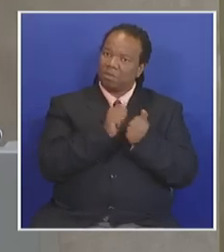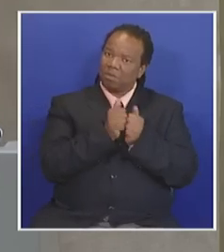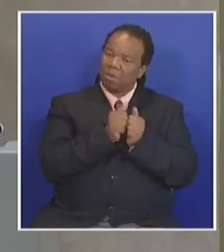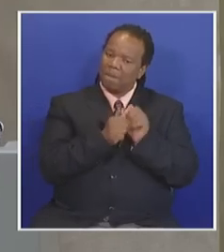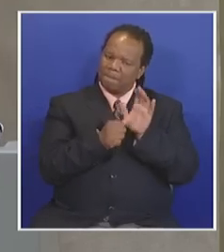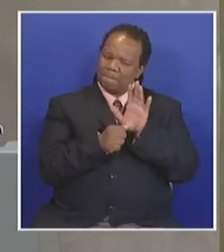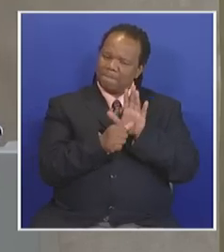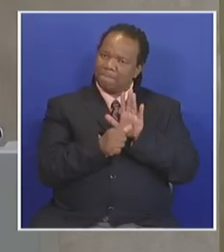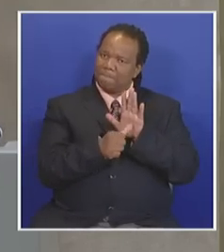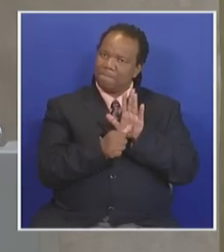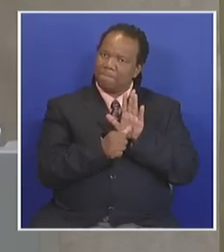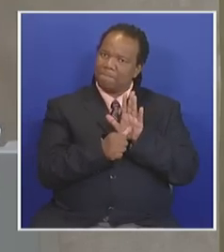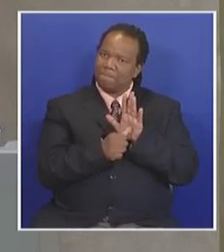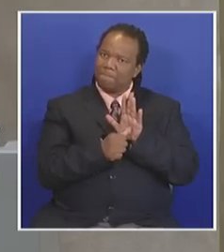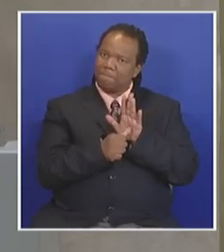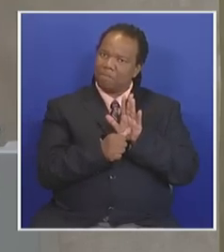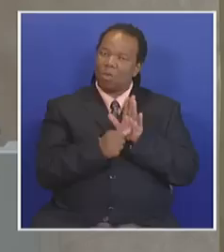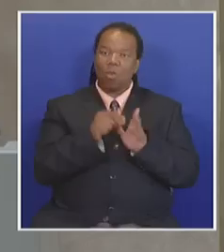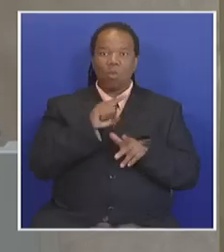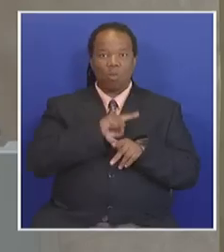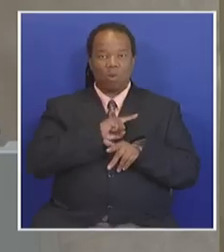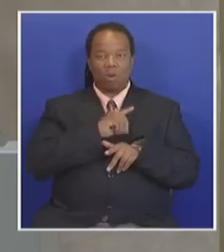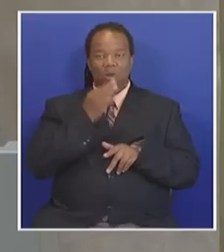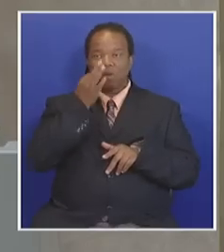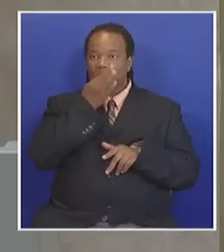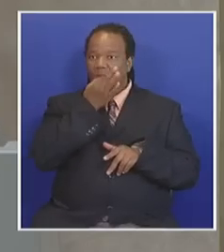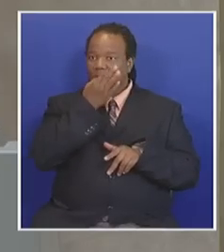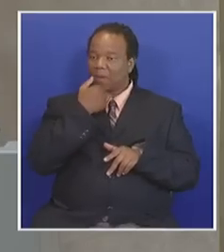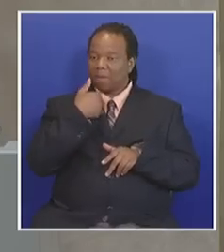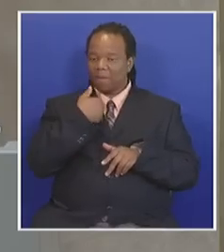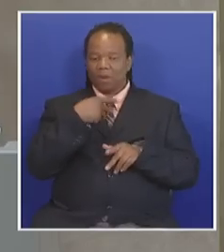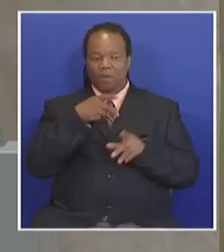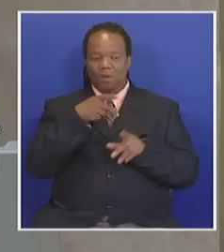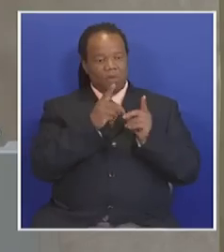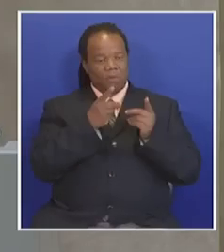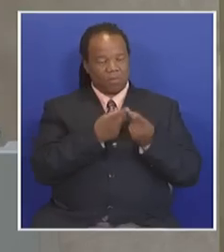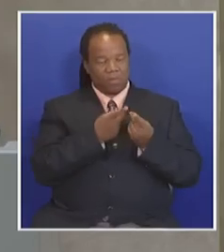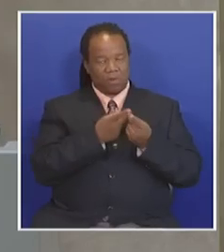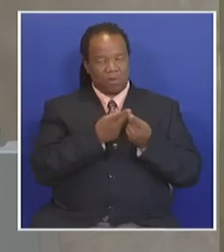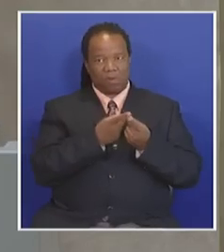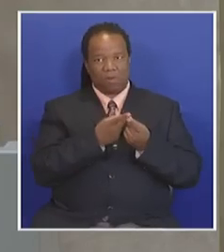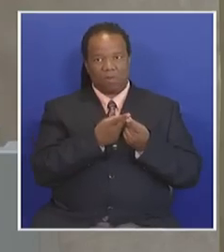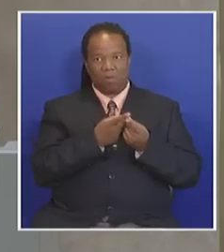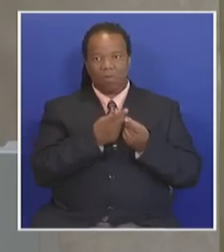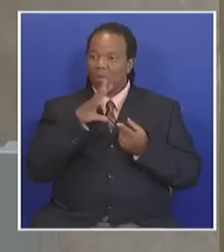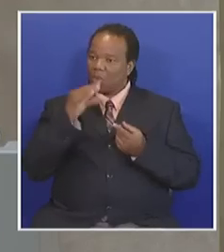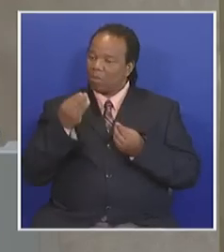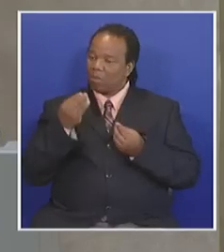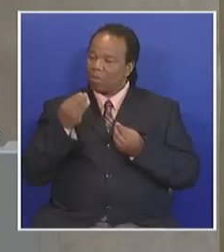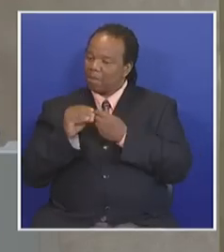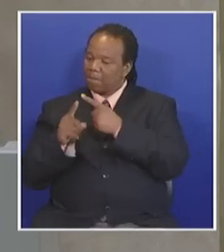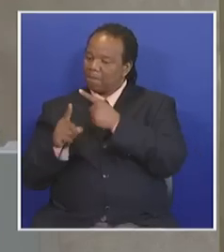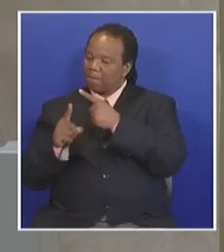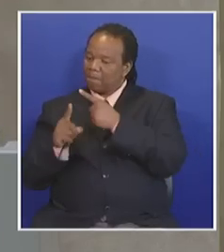one. I say this because we are a department that functions purely to make a positive change in the lives of Western